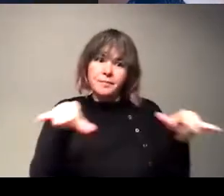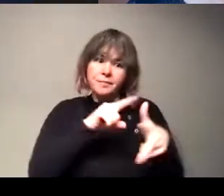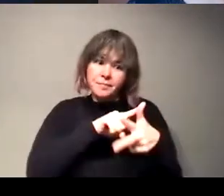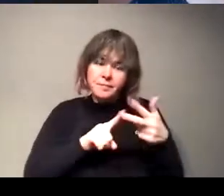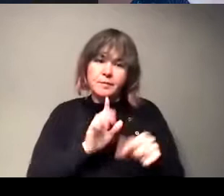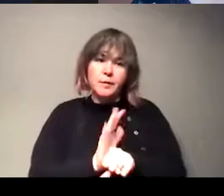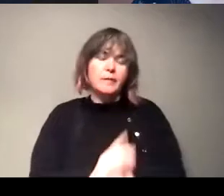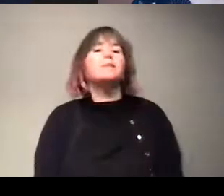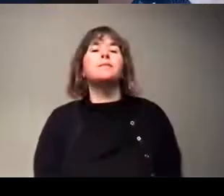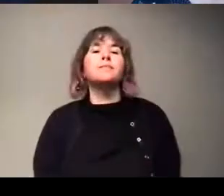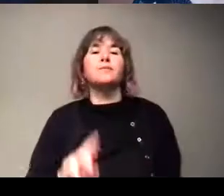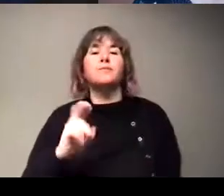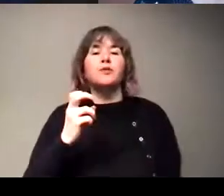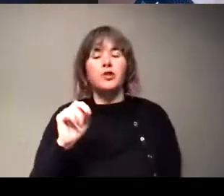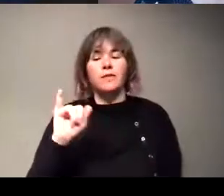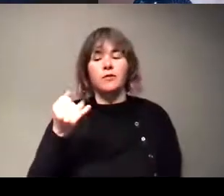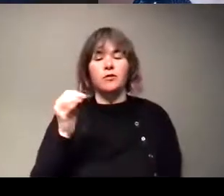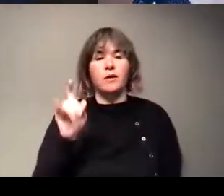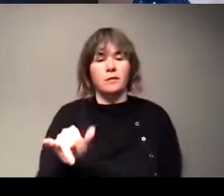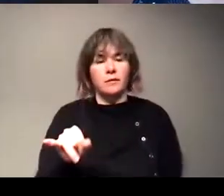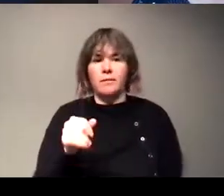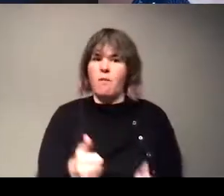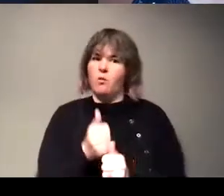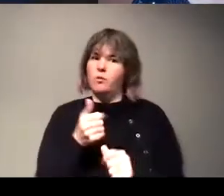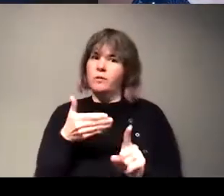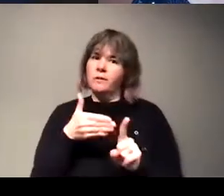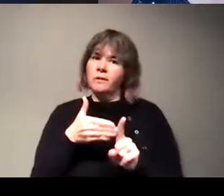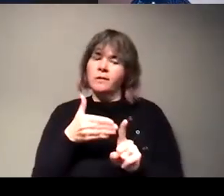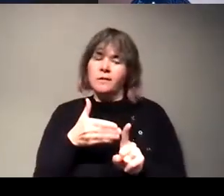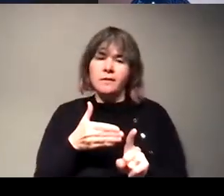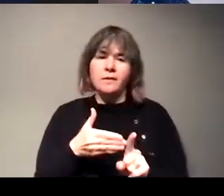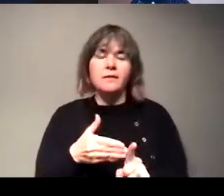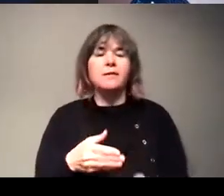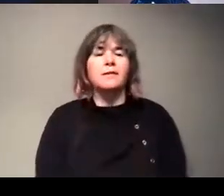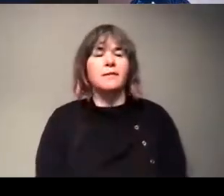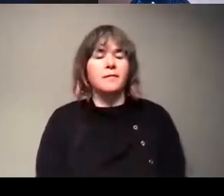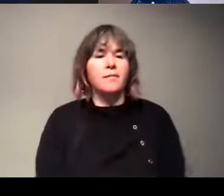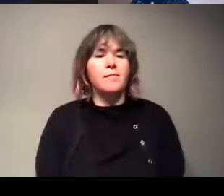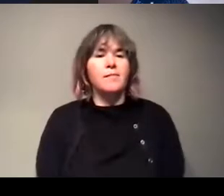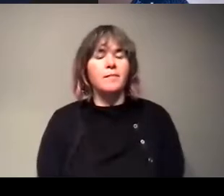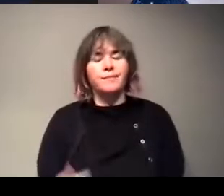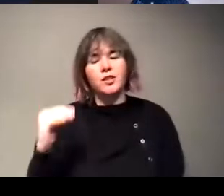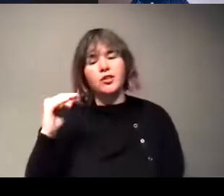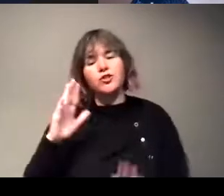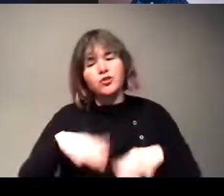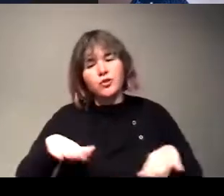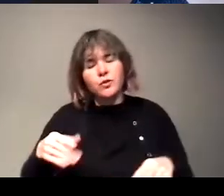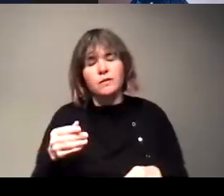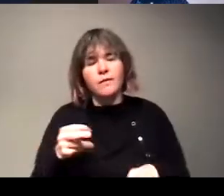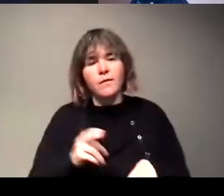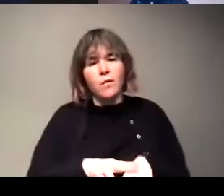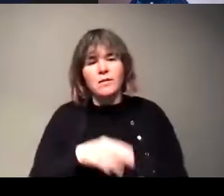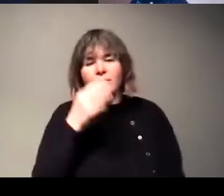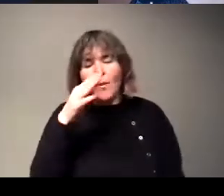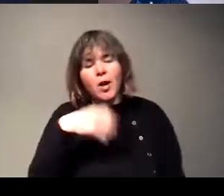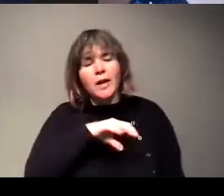And we watched Return of the Jedi the most often. And we got really good. We, being children, we were uninterested in the character